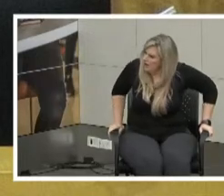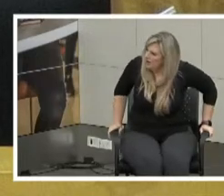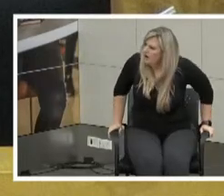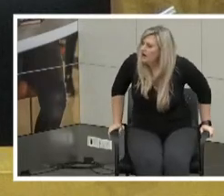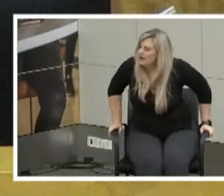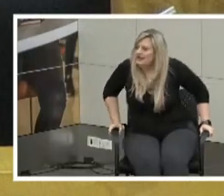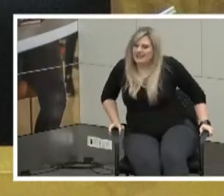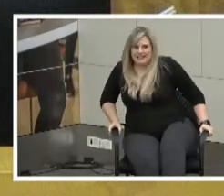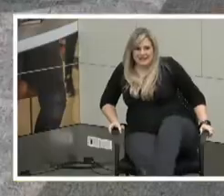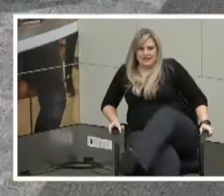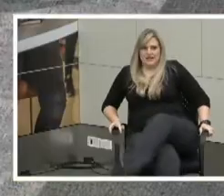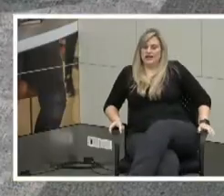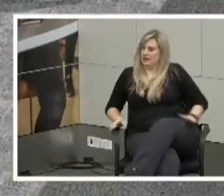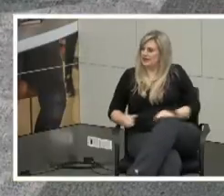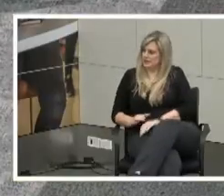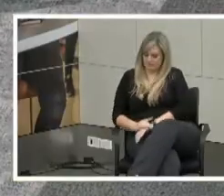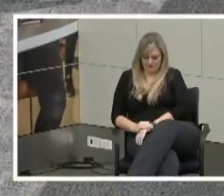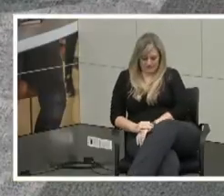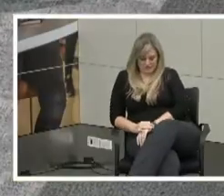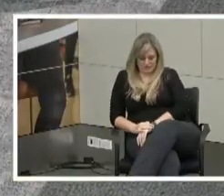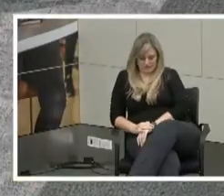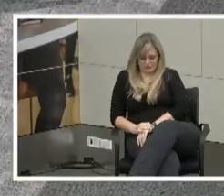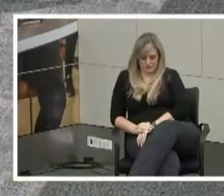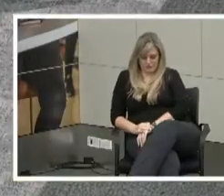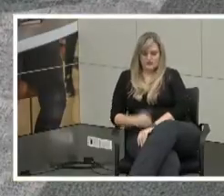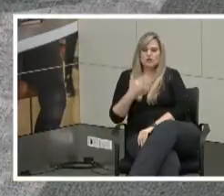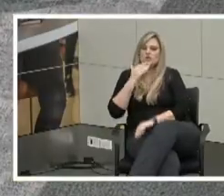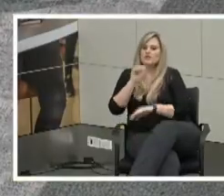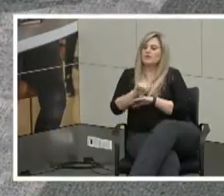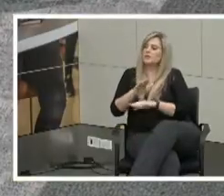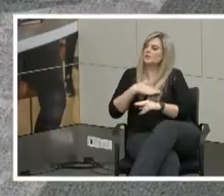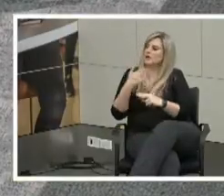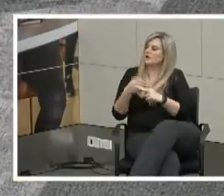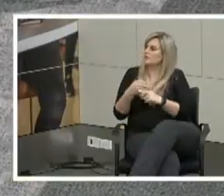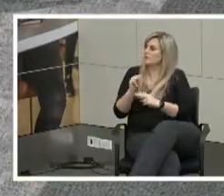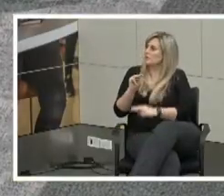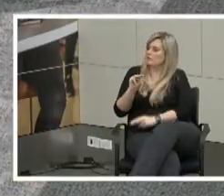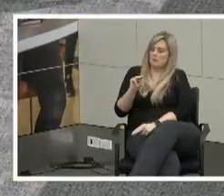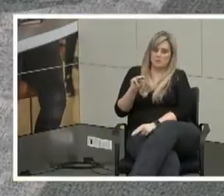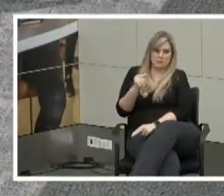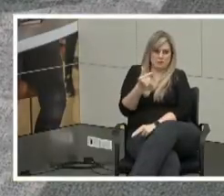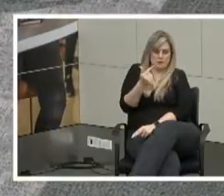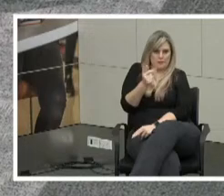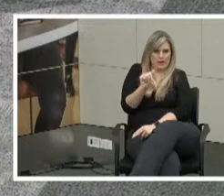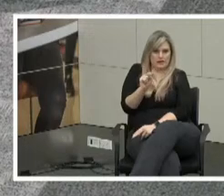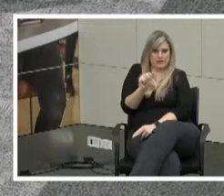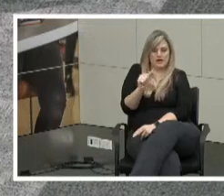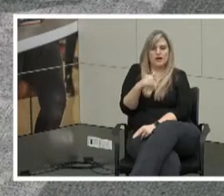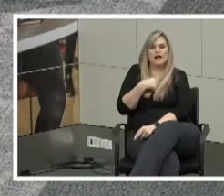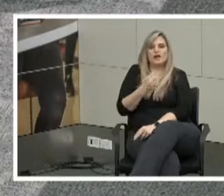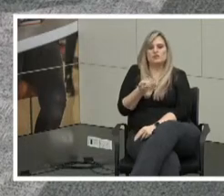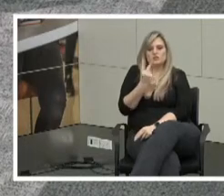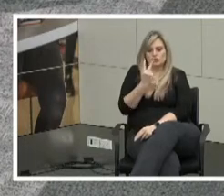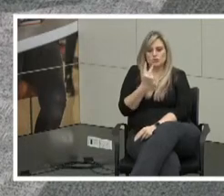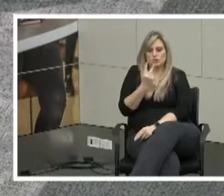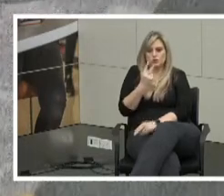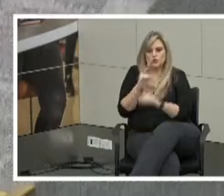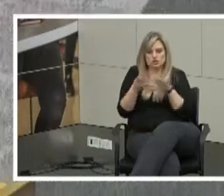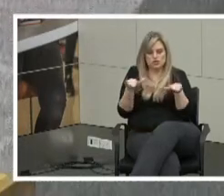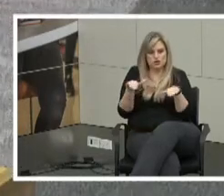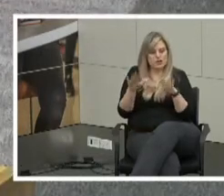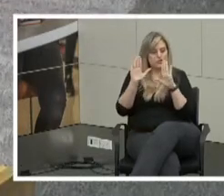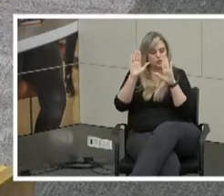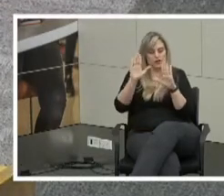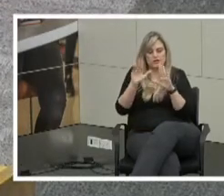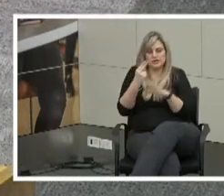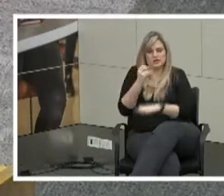Swami yes ma'am good evening my name is Megna goswami and I'm a mother of two children at two excellent